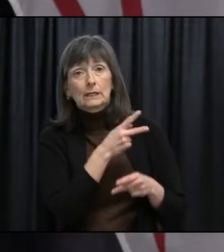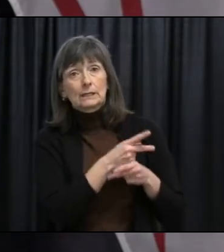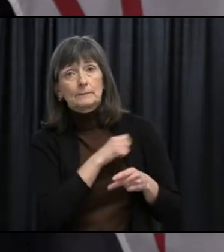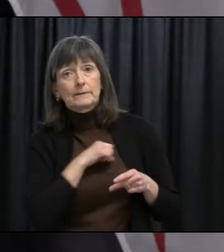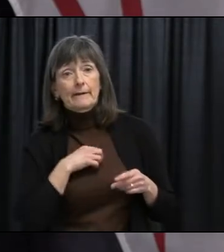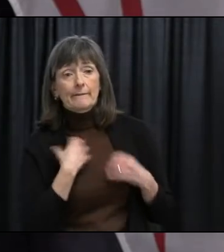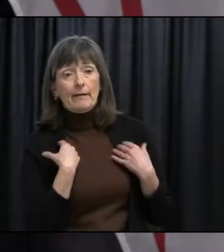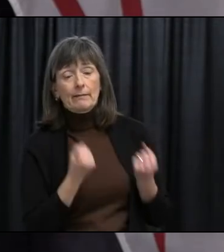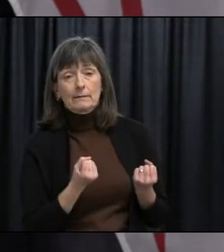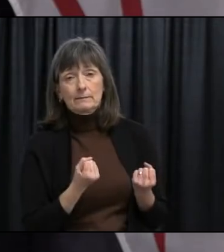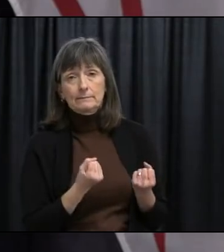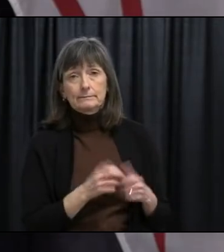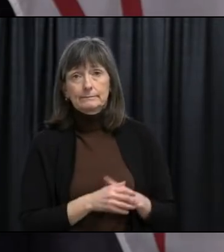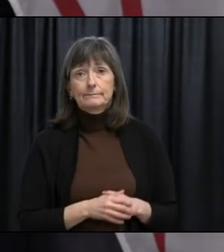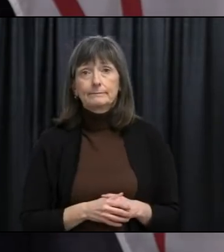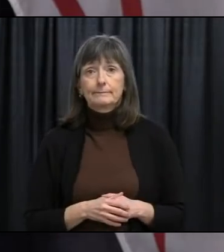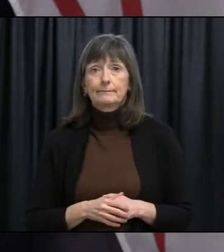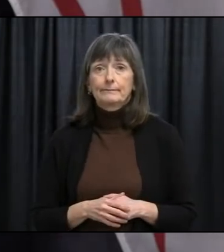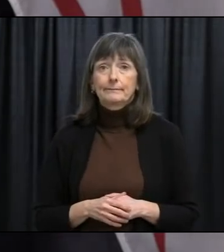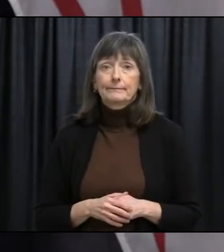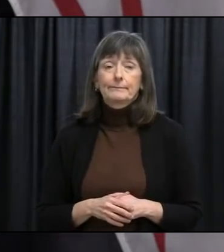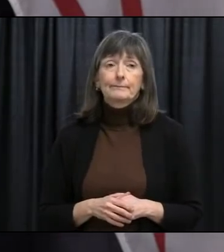of their employees as well.